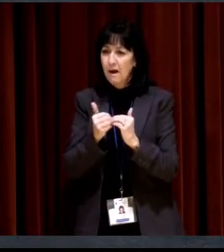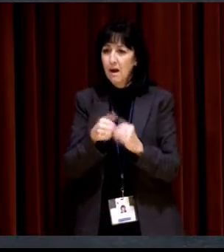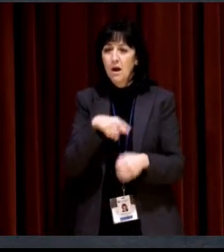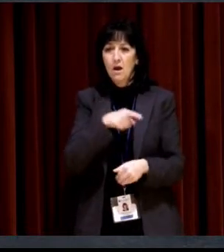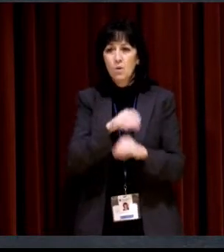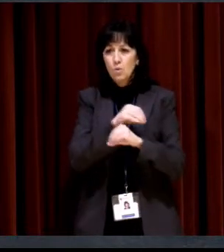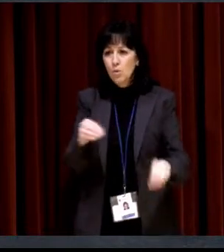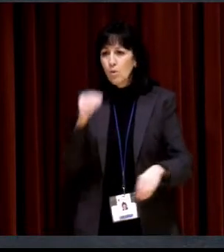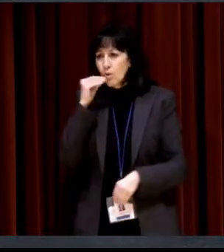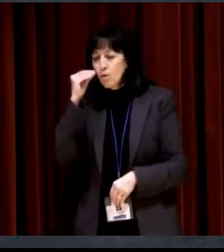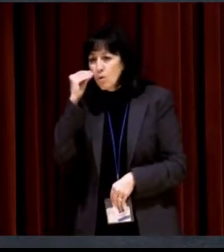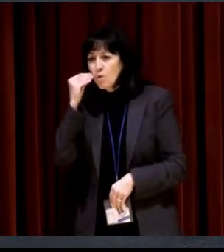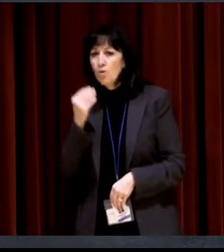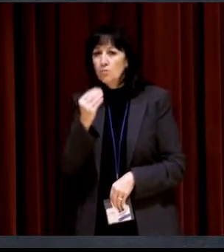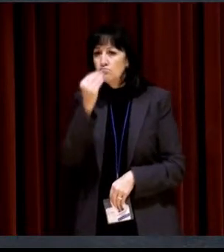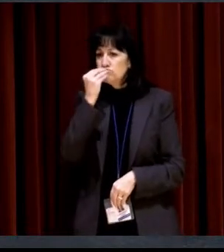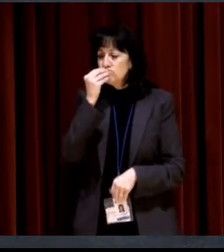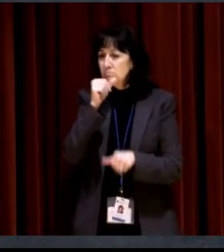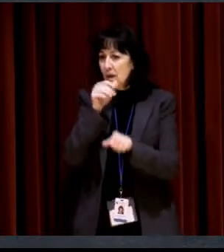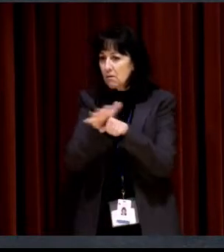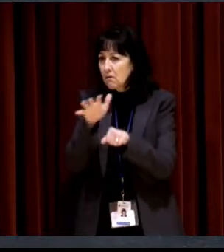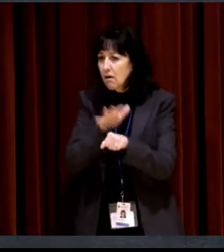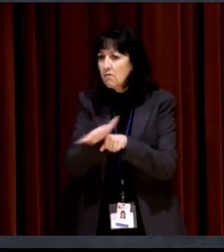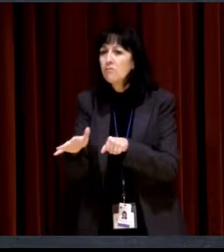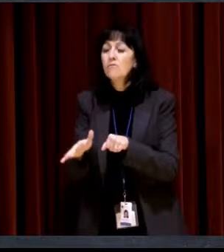food insecurity, housing insecurity,